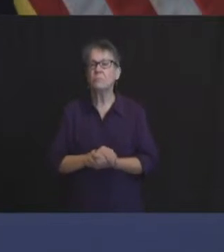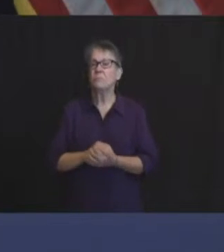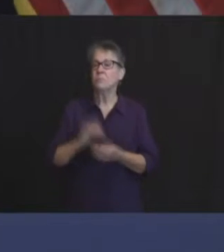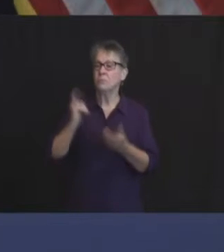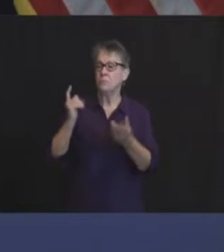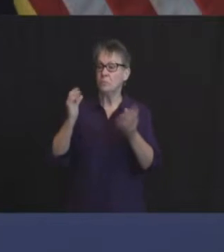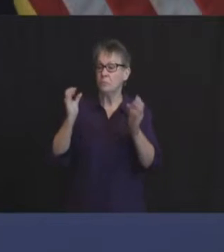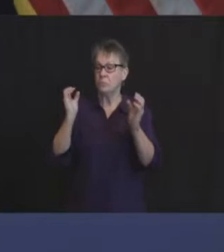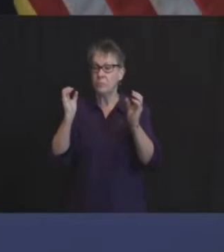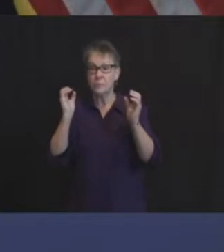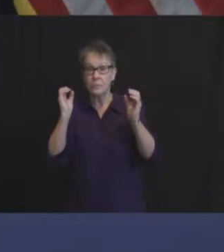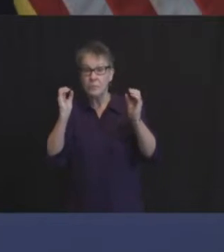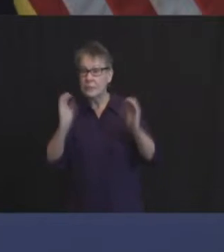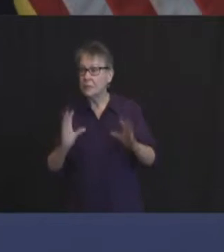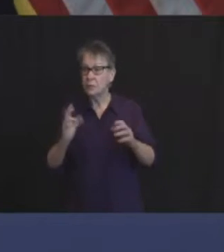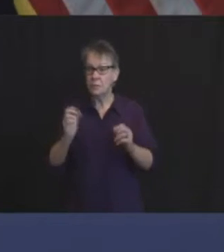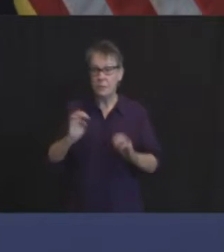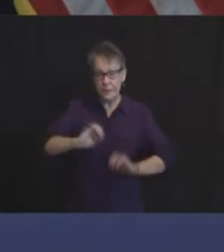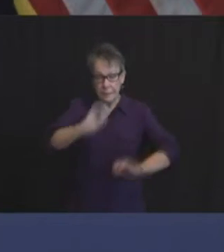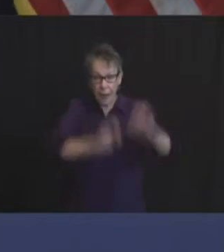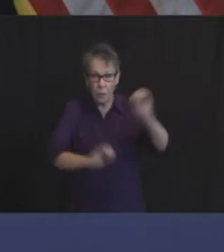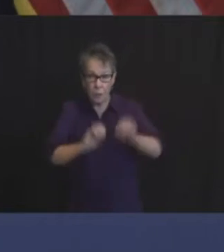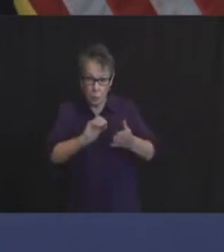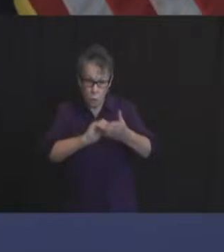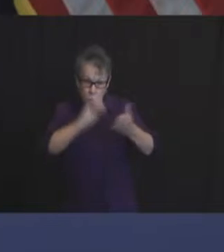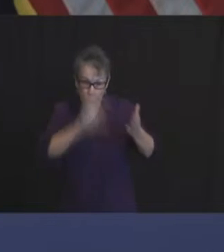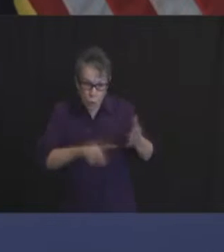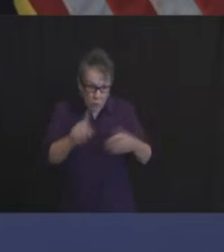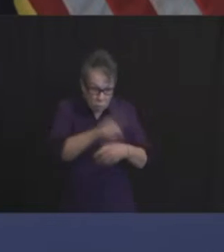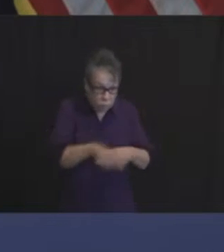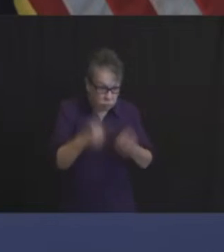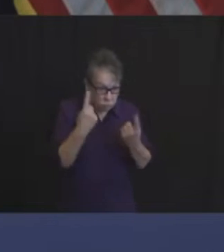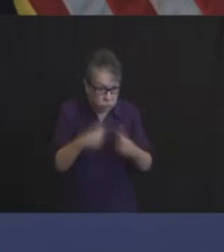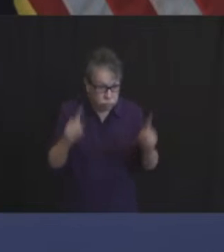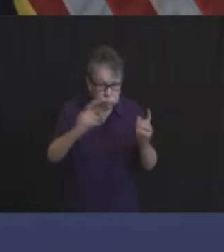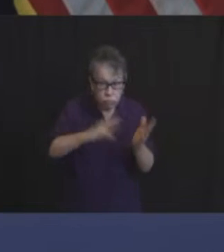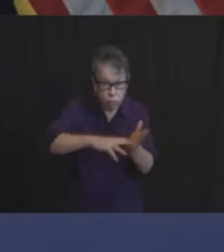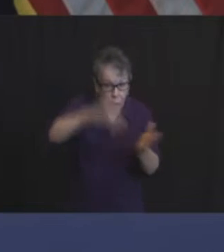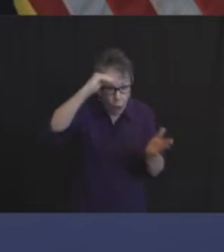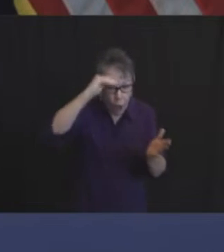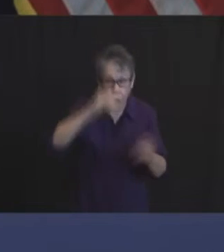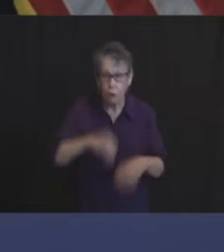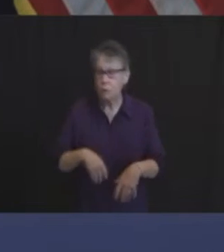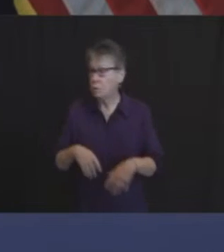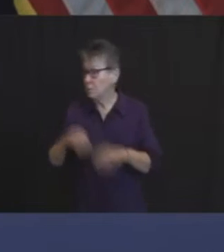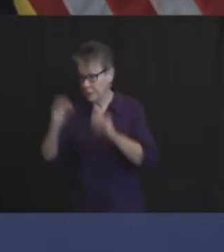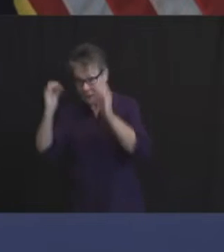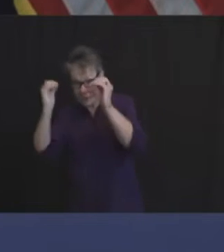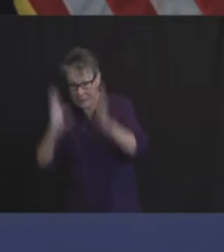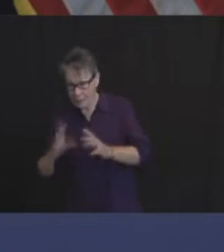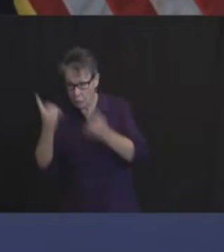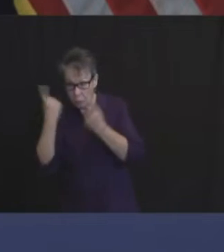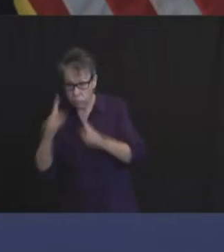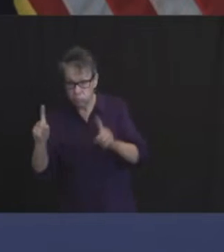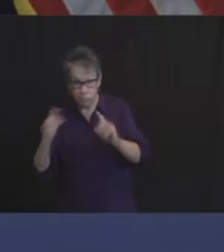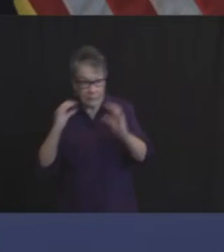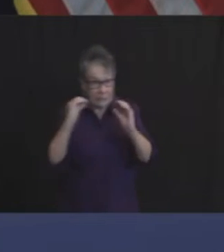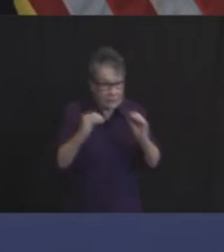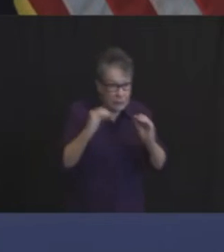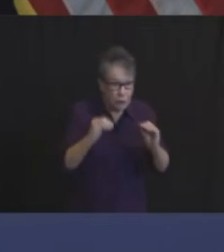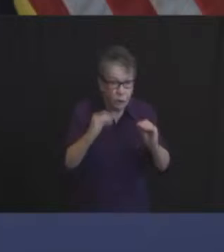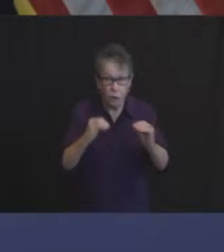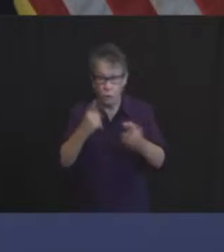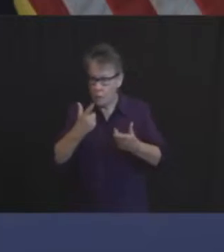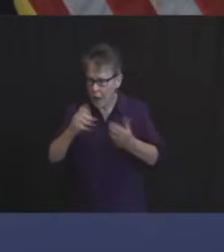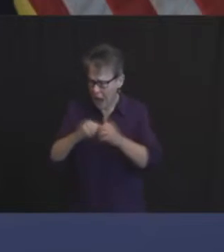growth and progress. And third, it expands the maximum length of time that certain substitute teachers